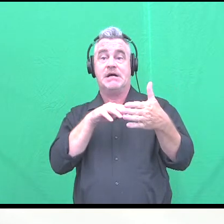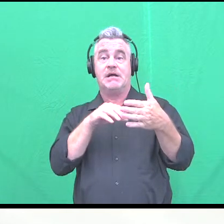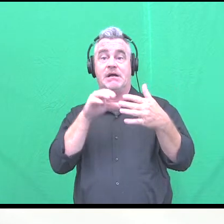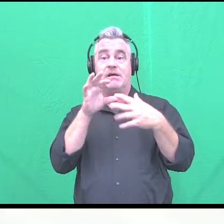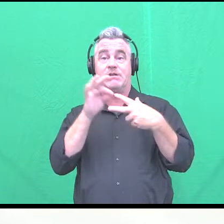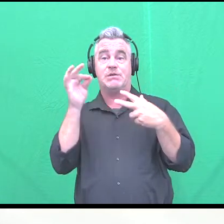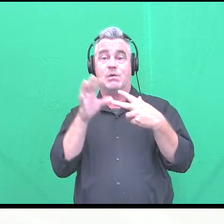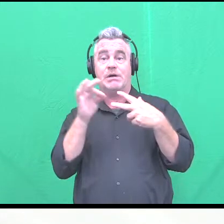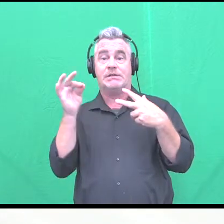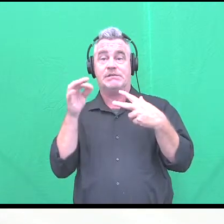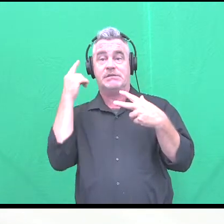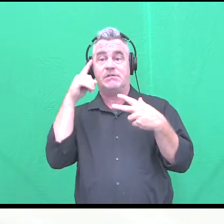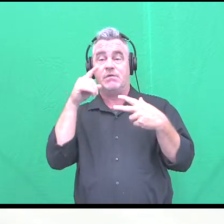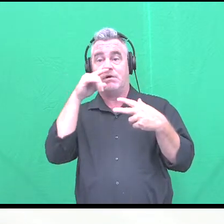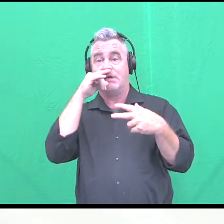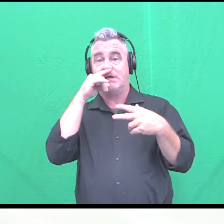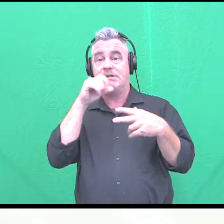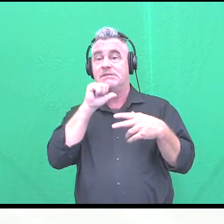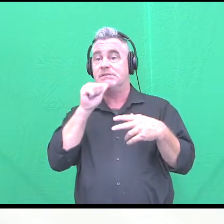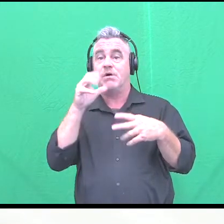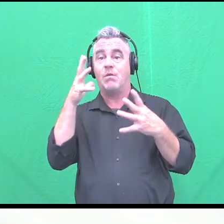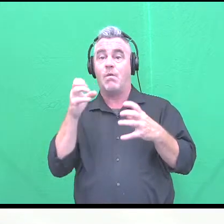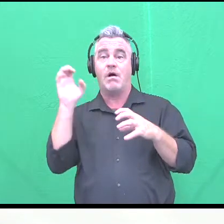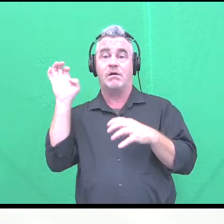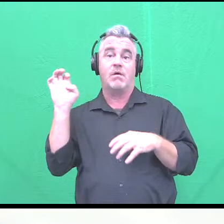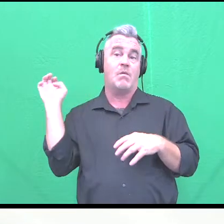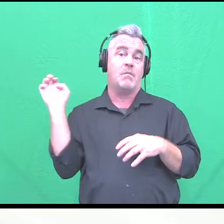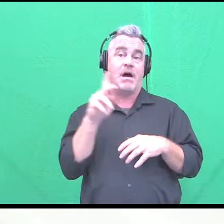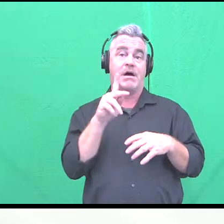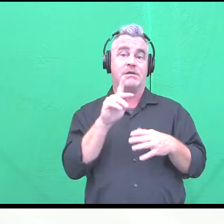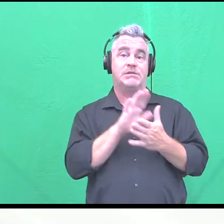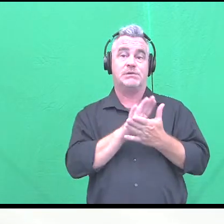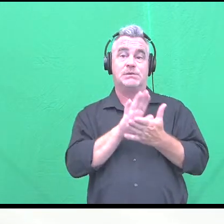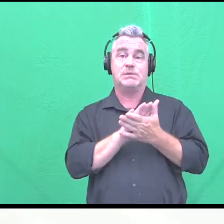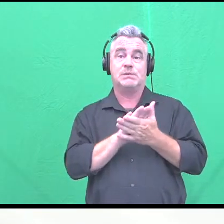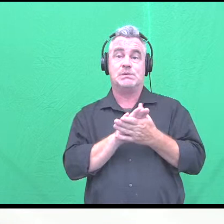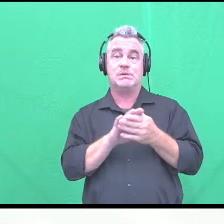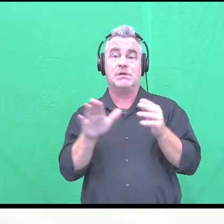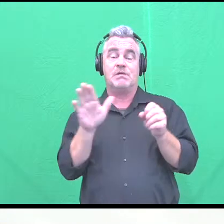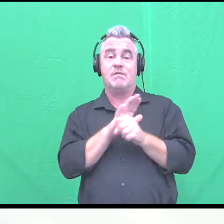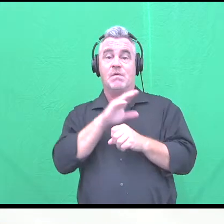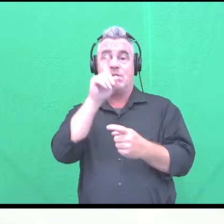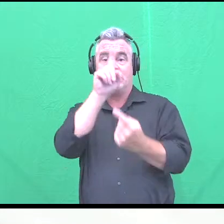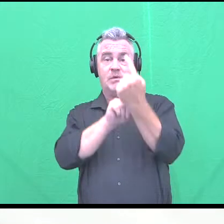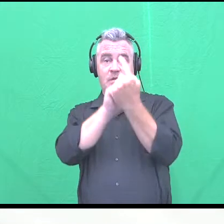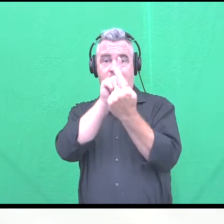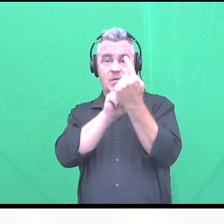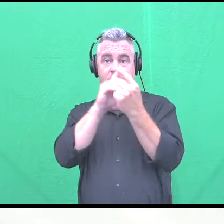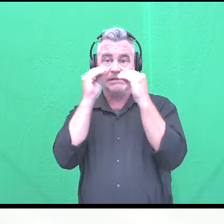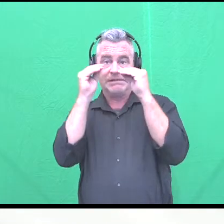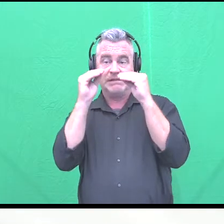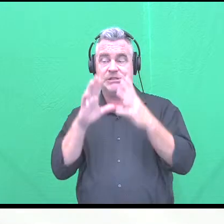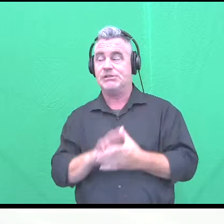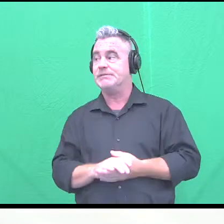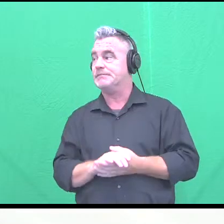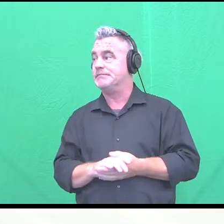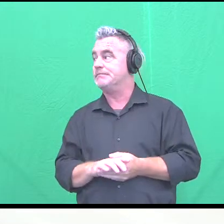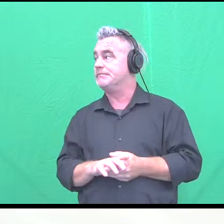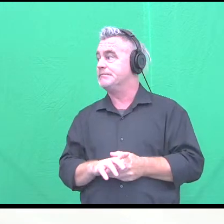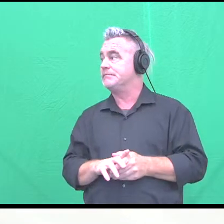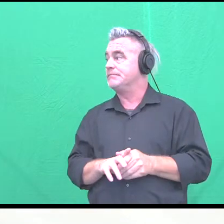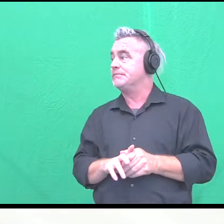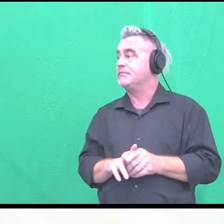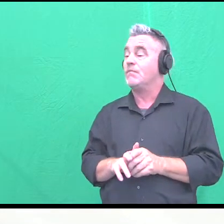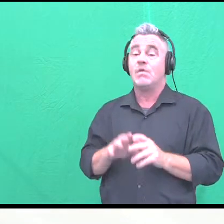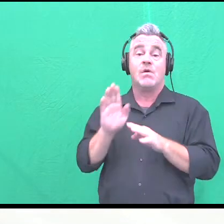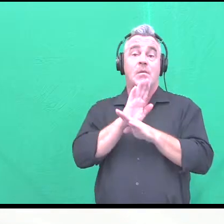that do not wish to have their children return to full in-person instruction. So we've been busy this summer